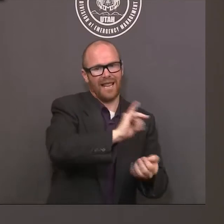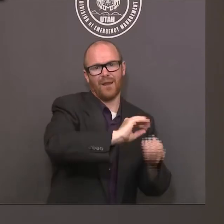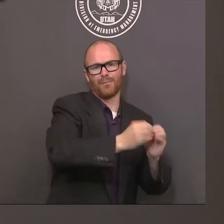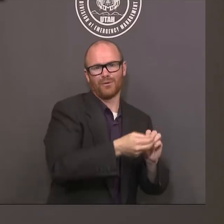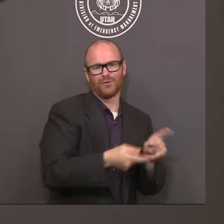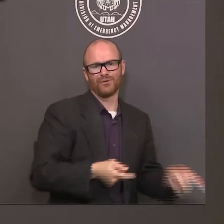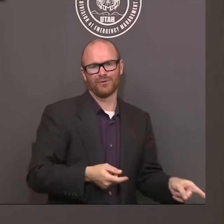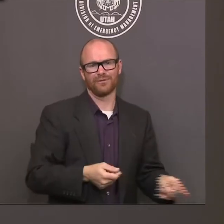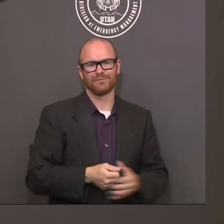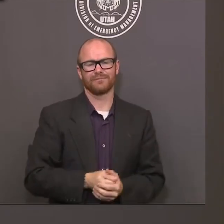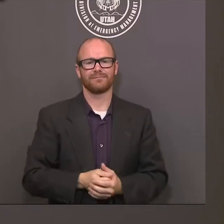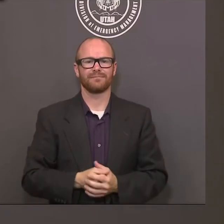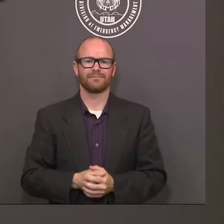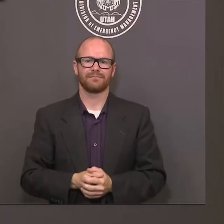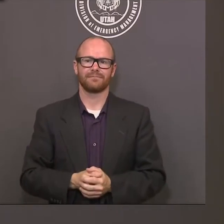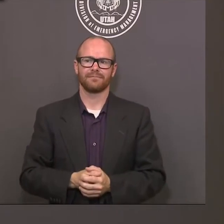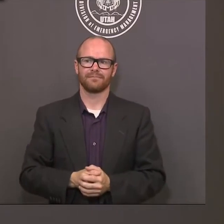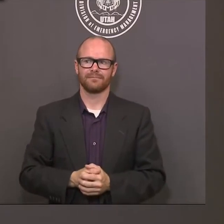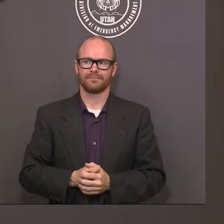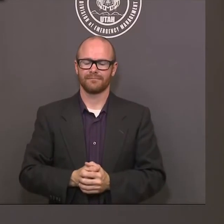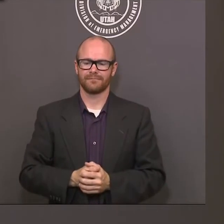data. Thank you for the question.